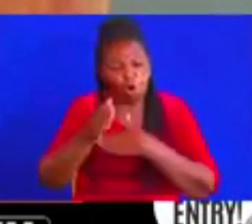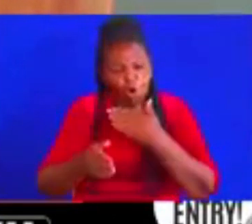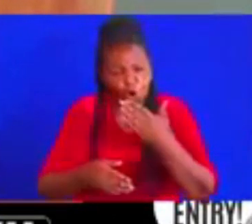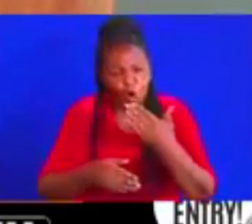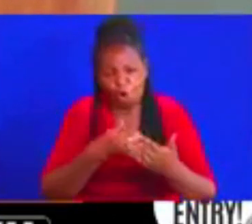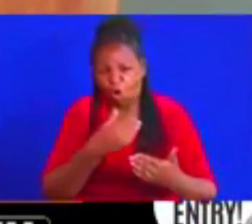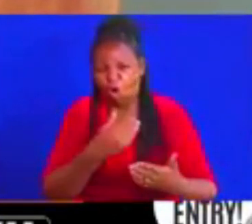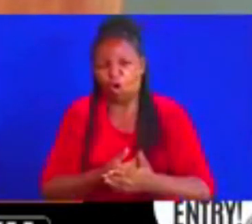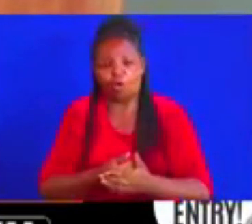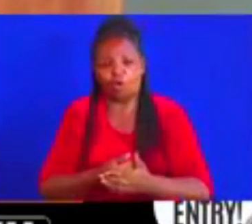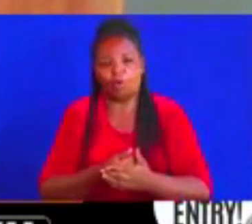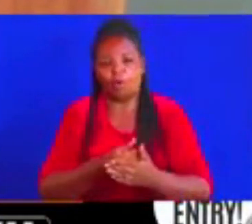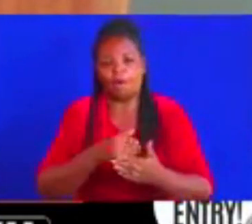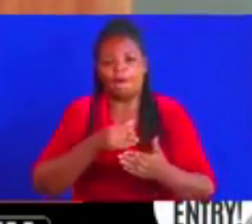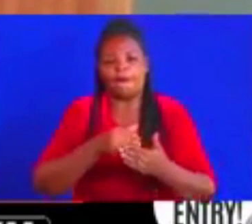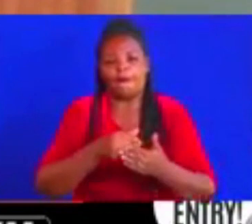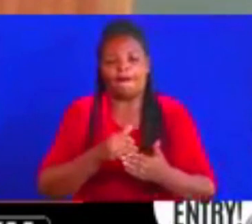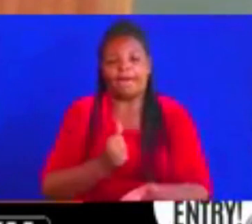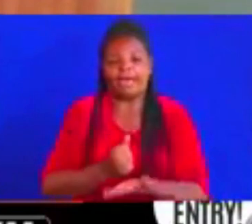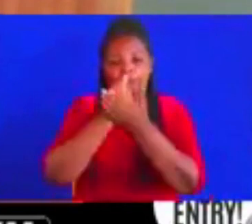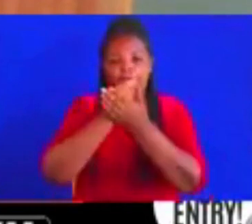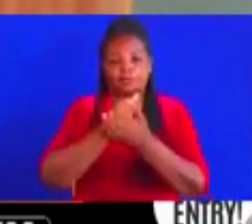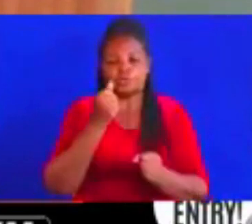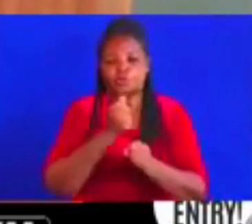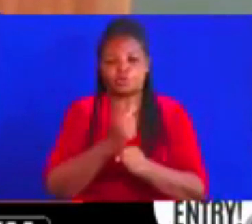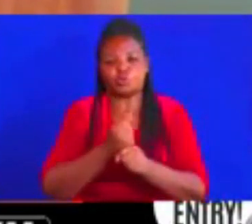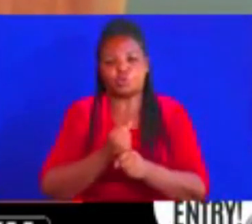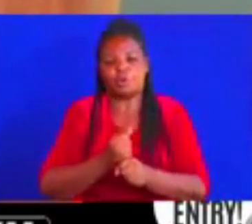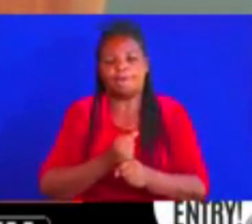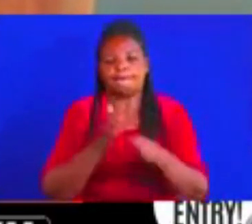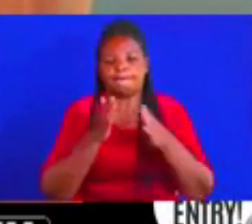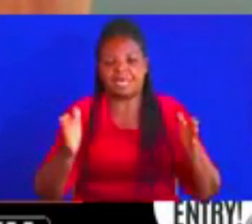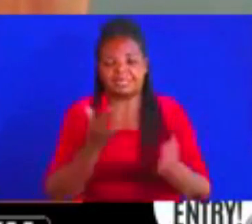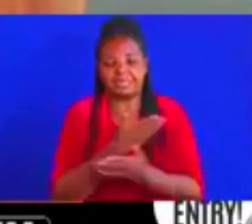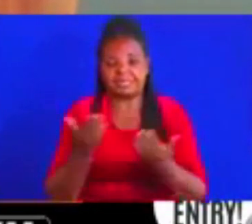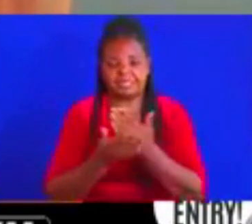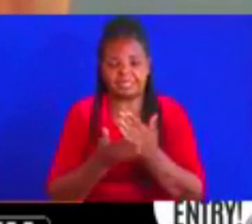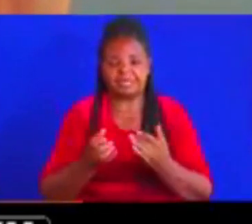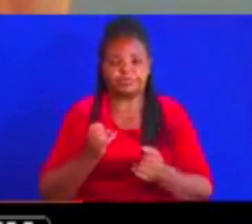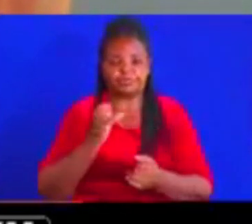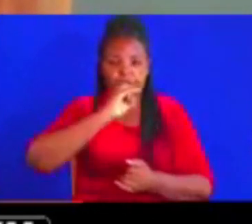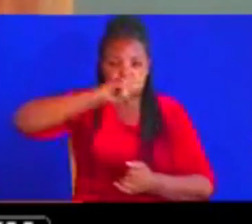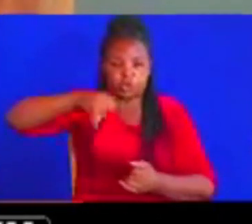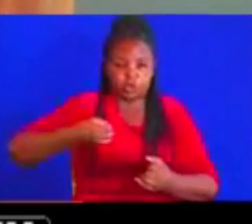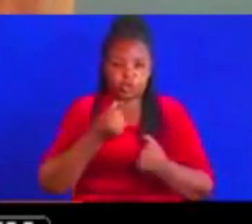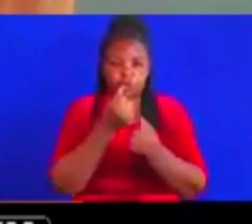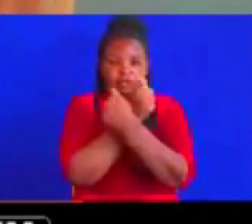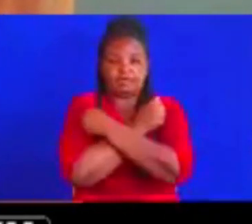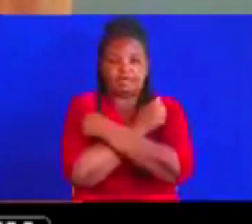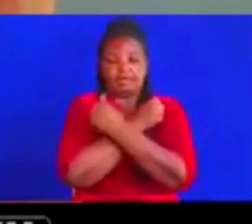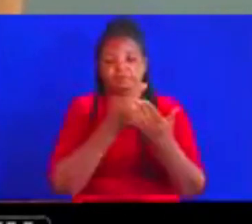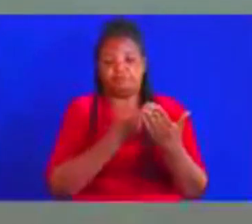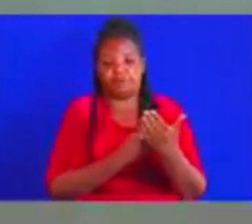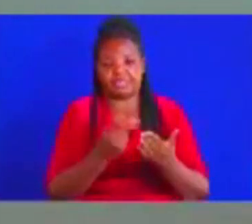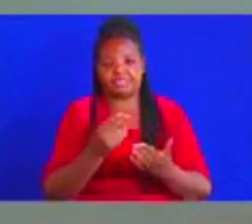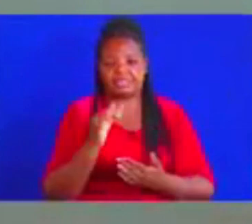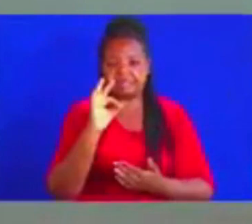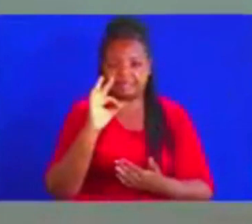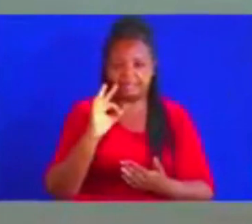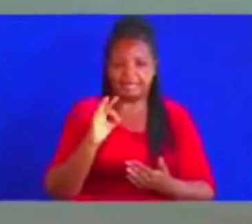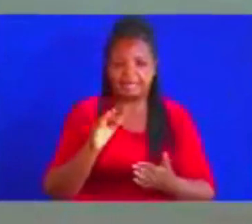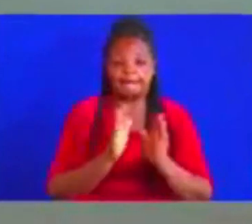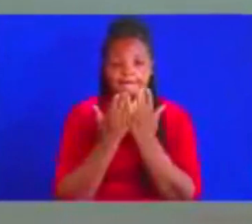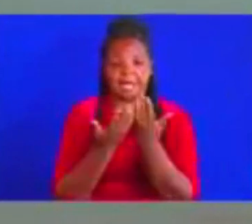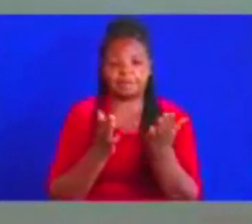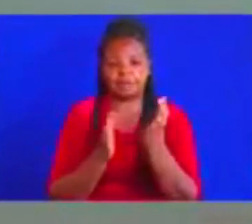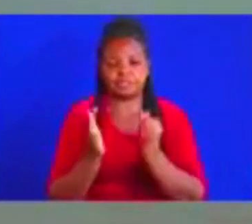do exploits. Scripture number two, John 17 and verse 3. Jesus is praying now, and the Bible